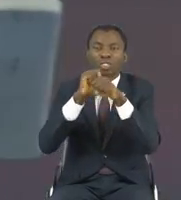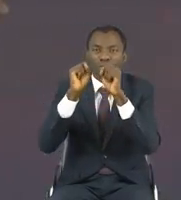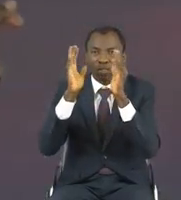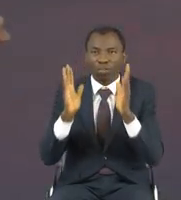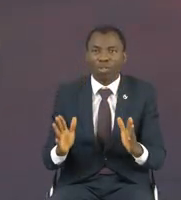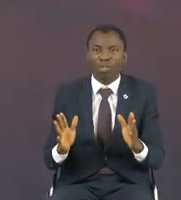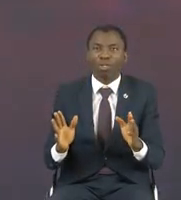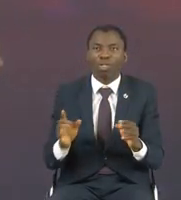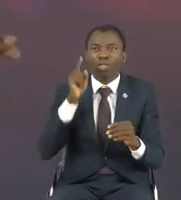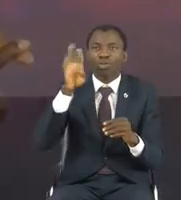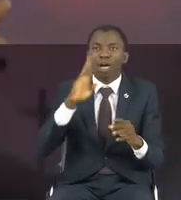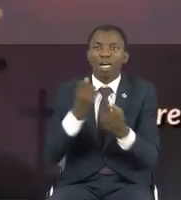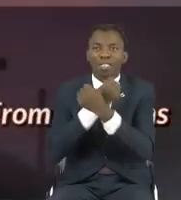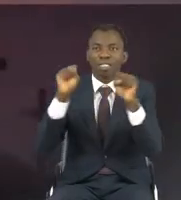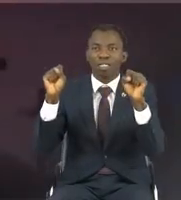You're saved.